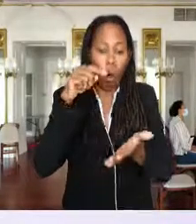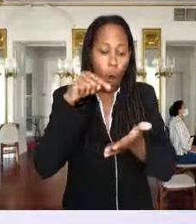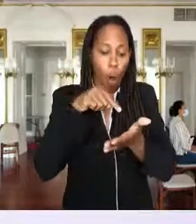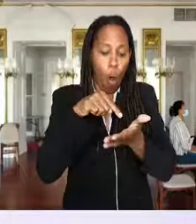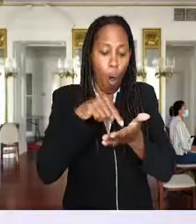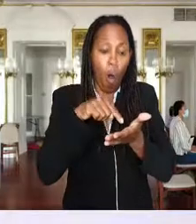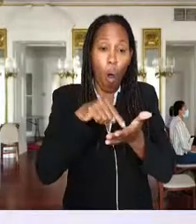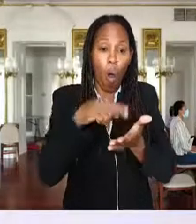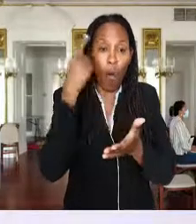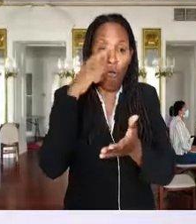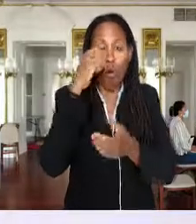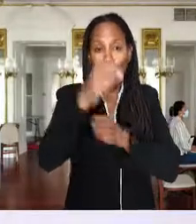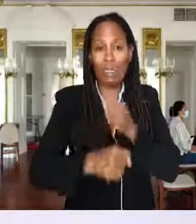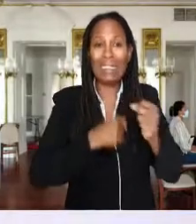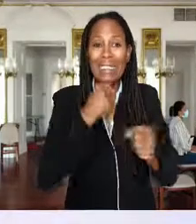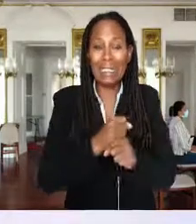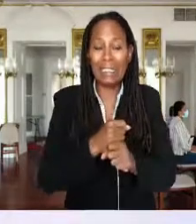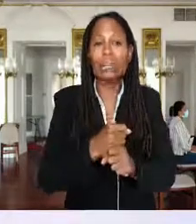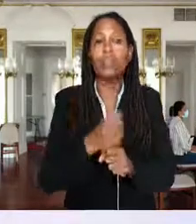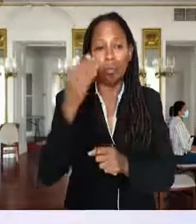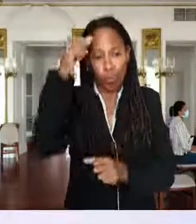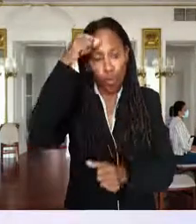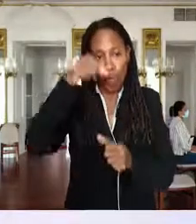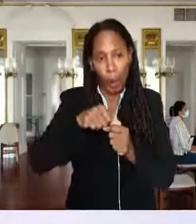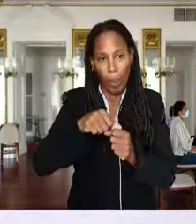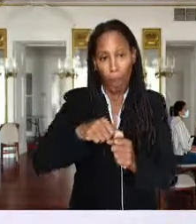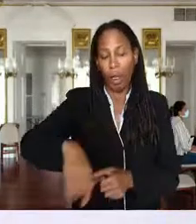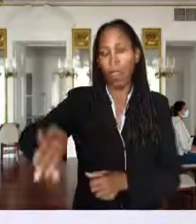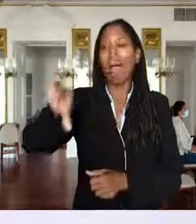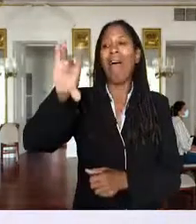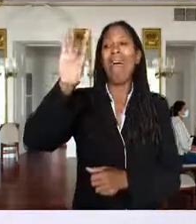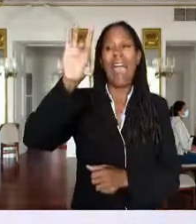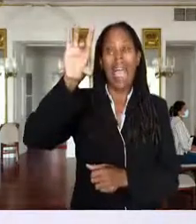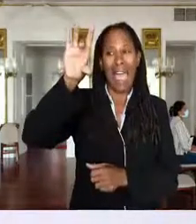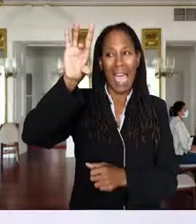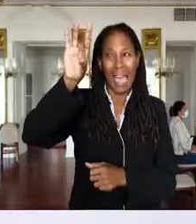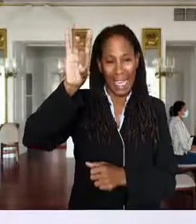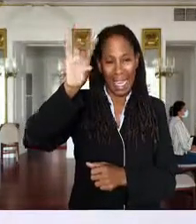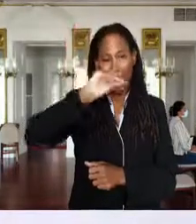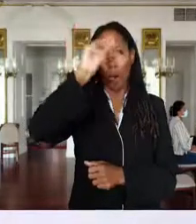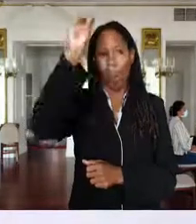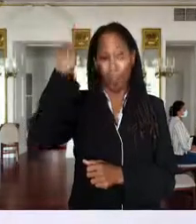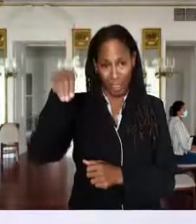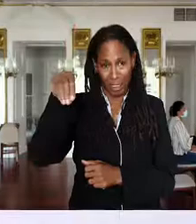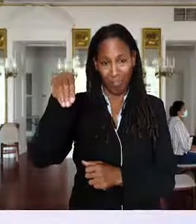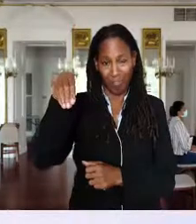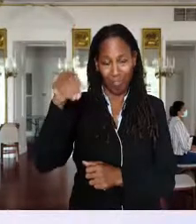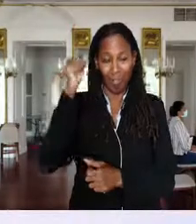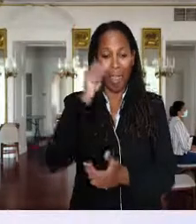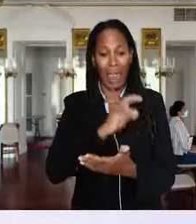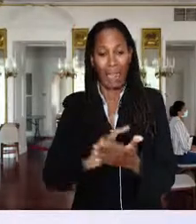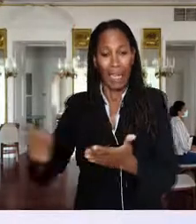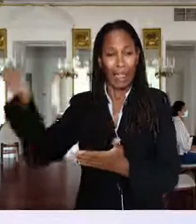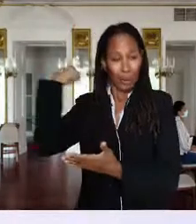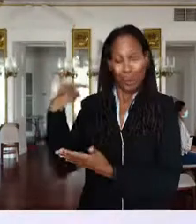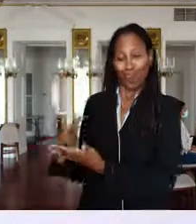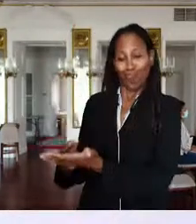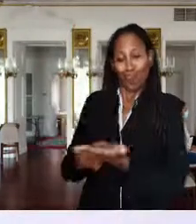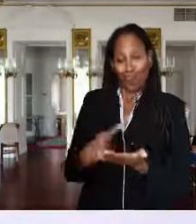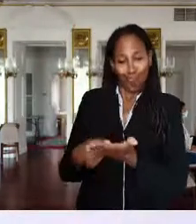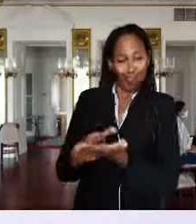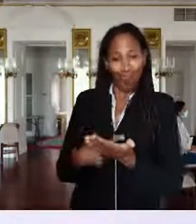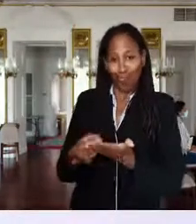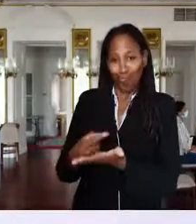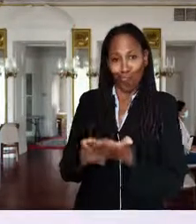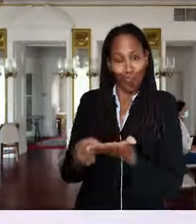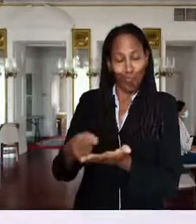the 8% that there was much debate about last week, we cannot pay the 8% without an appropriation